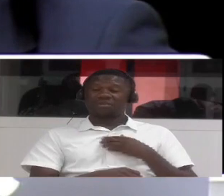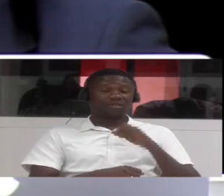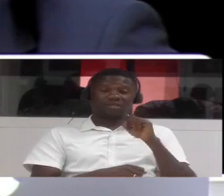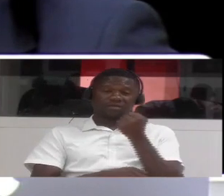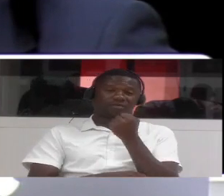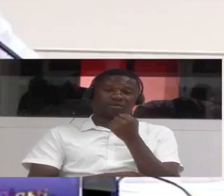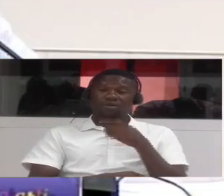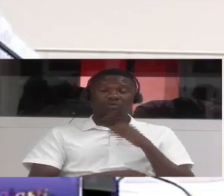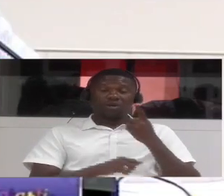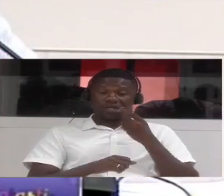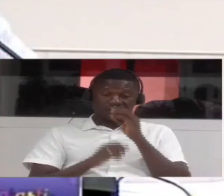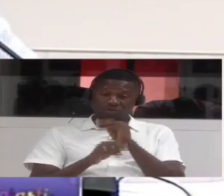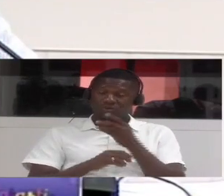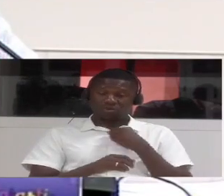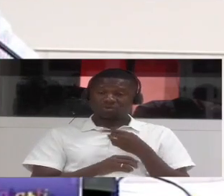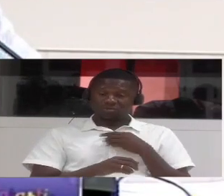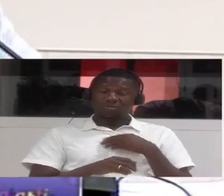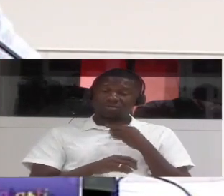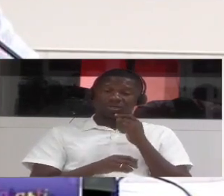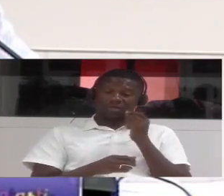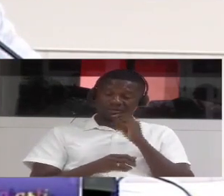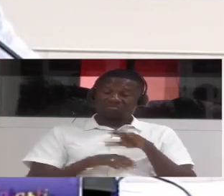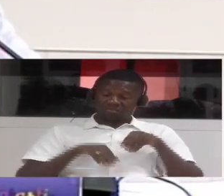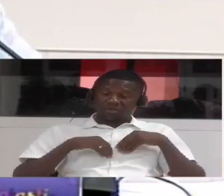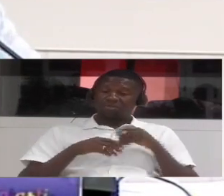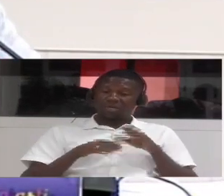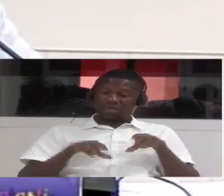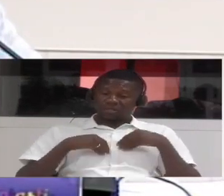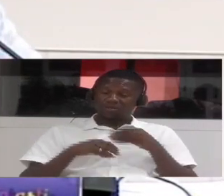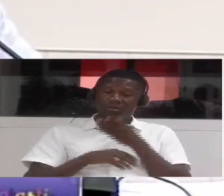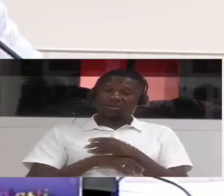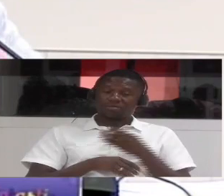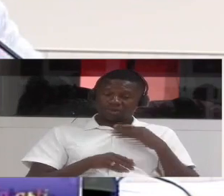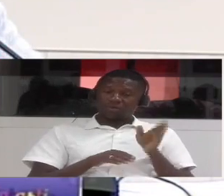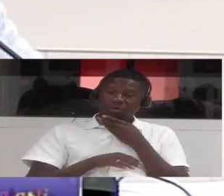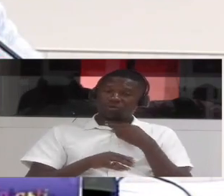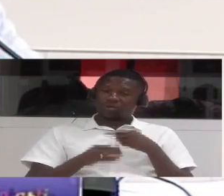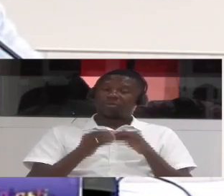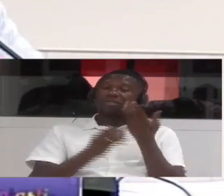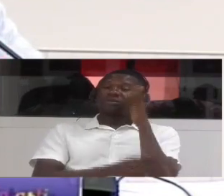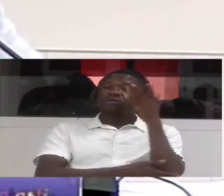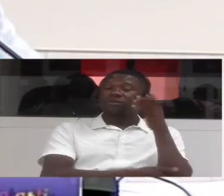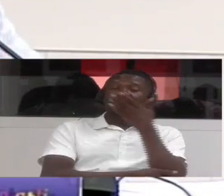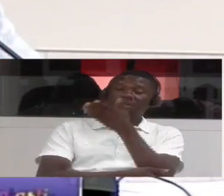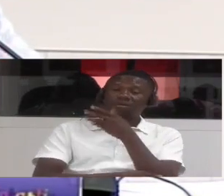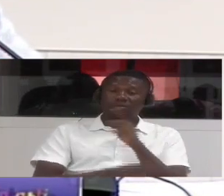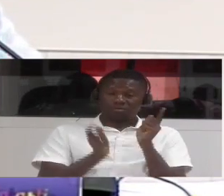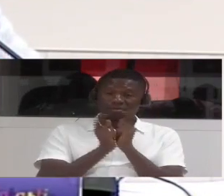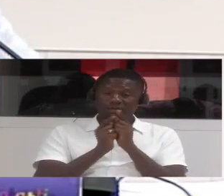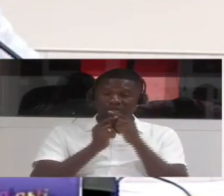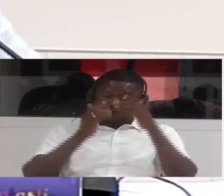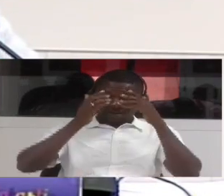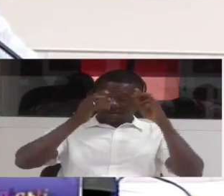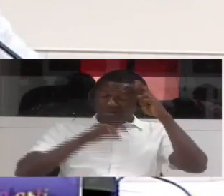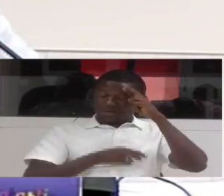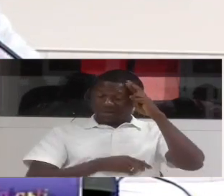was I complied with them. I wanted my story. I went with them into the bush and then met the rebels, saw the soldiers, and then did whatever